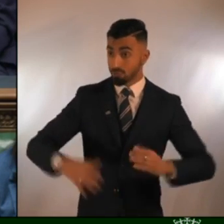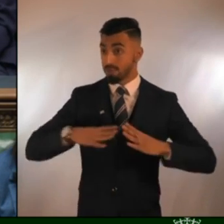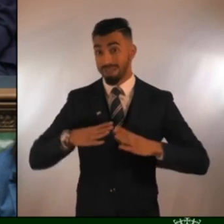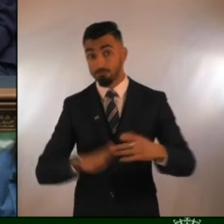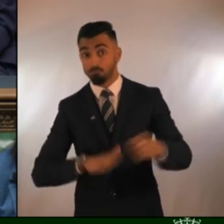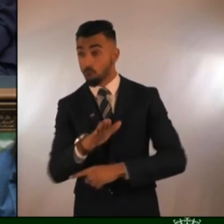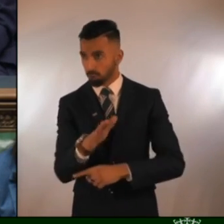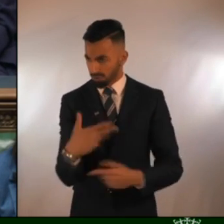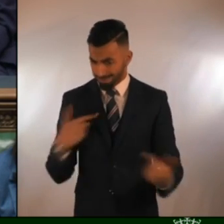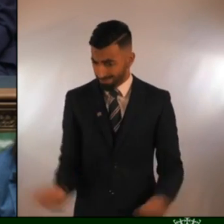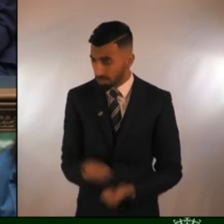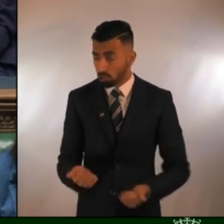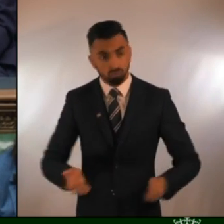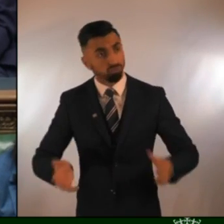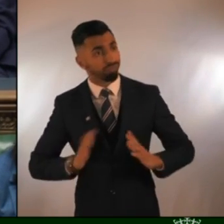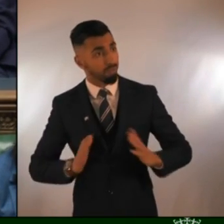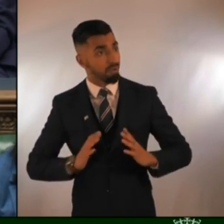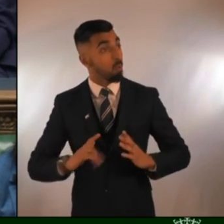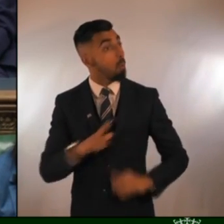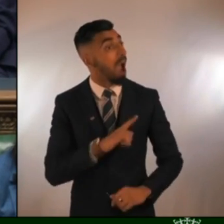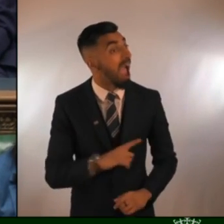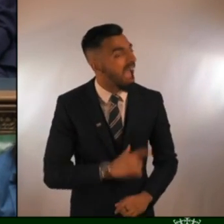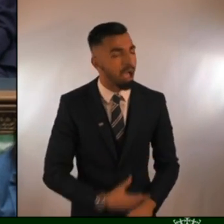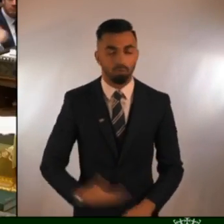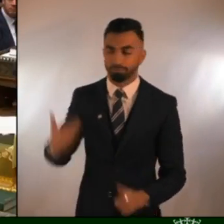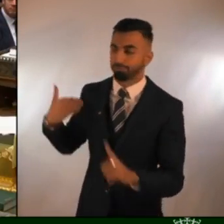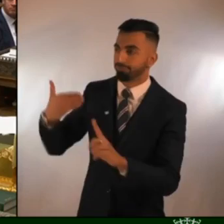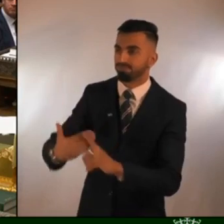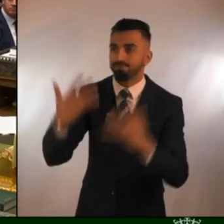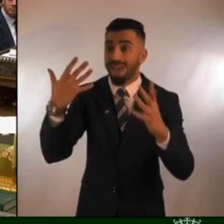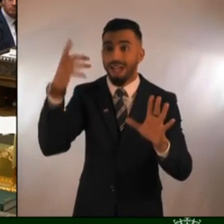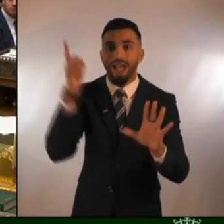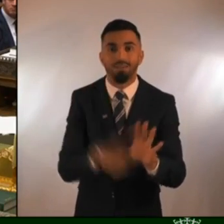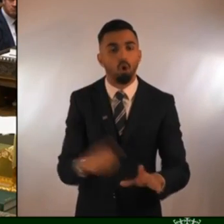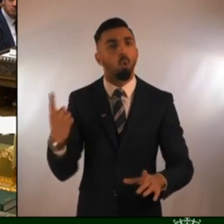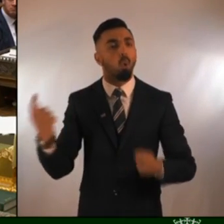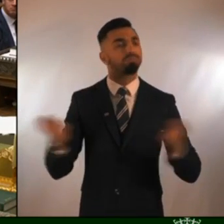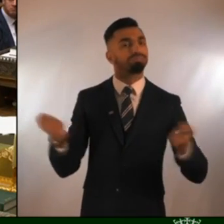10 years of Conservative-led governments and Conservative chancellors.